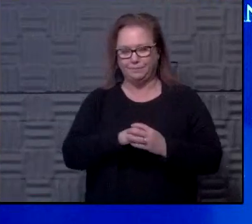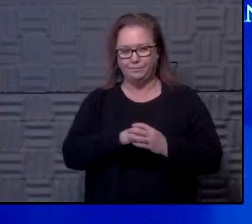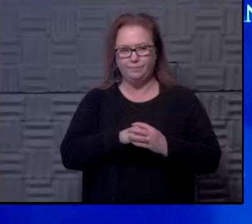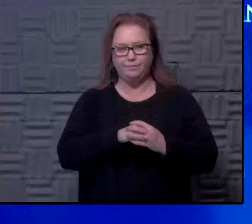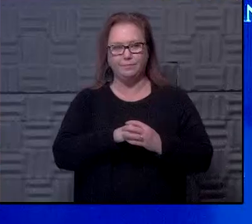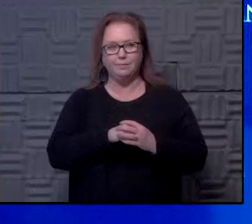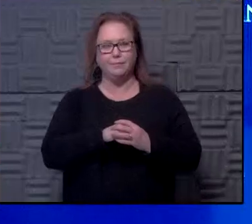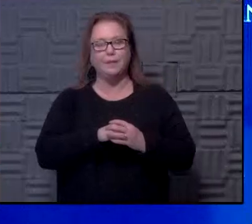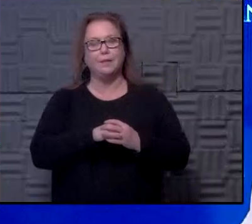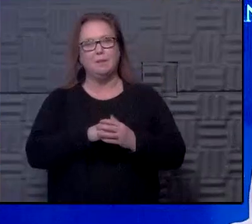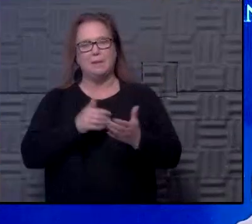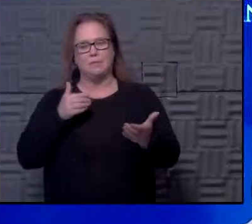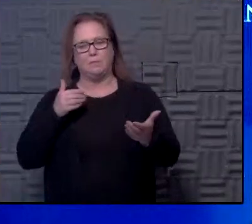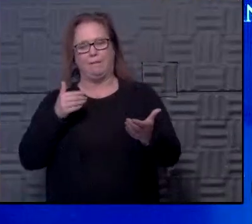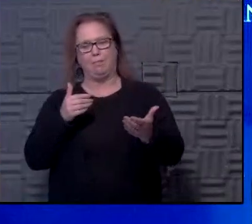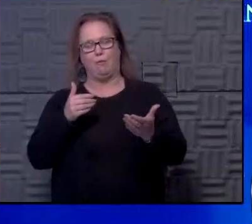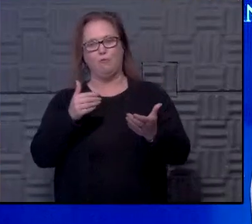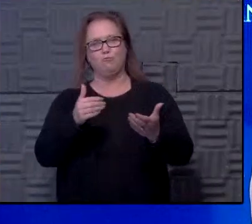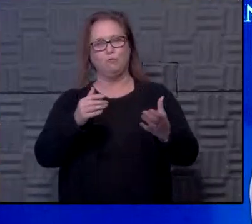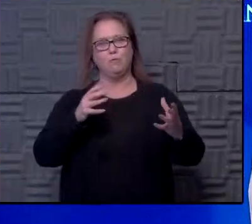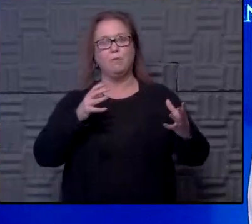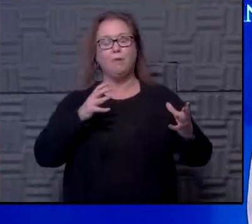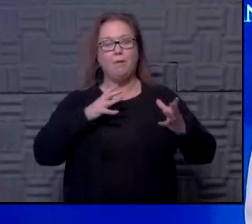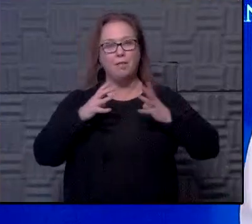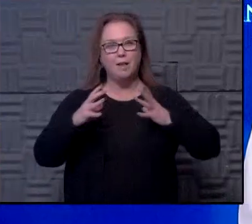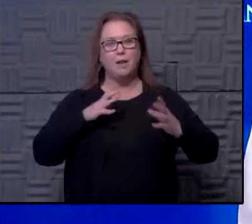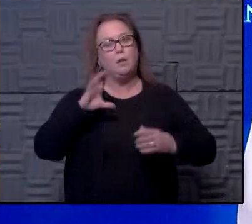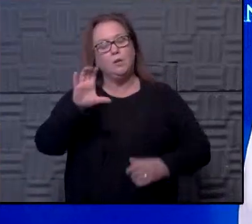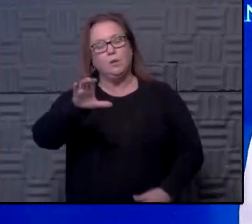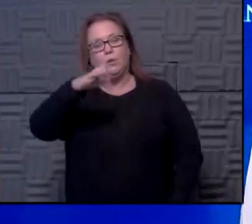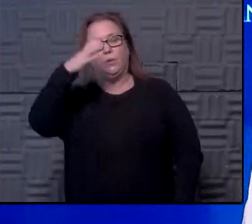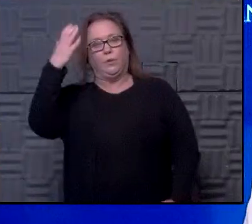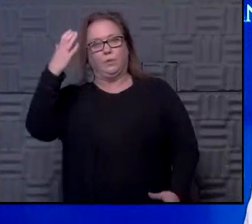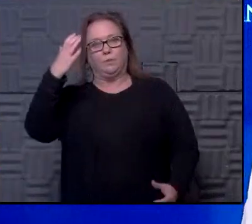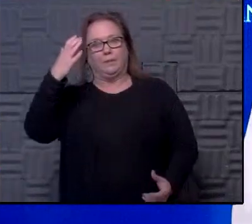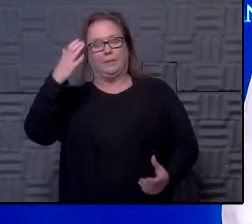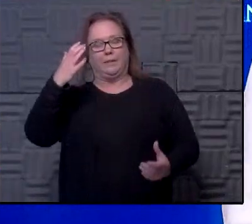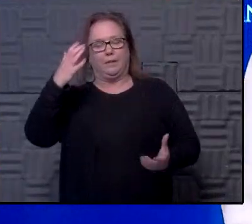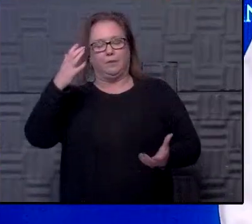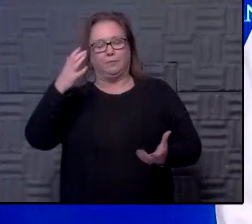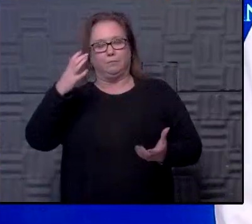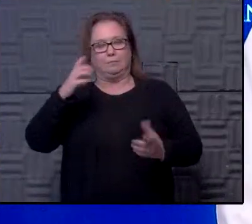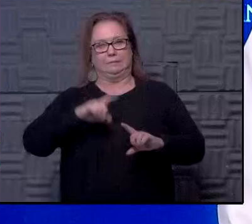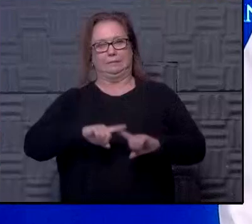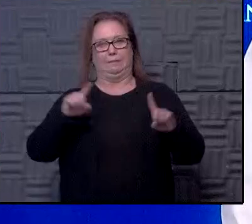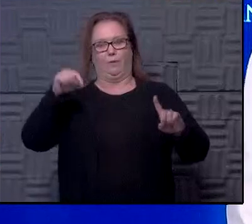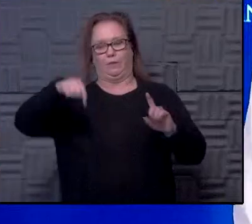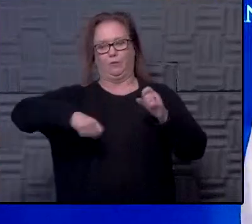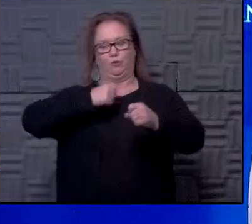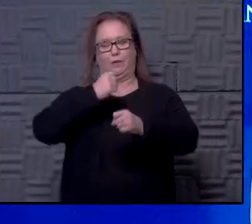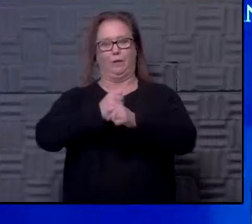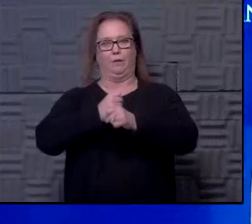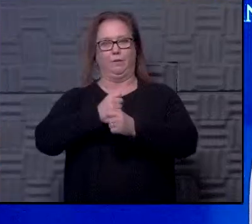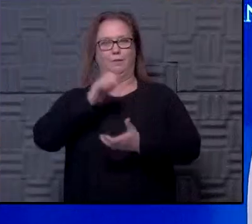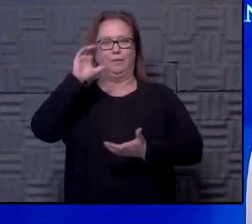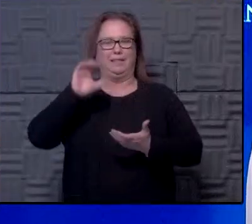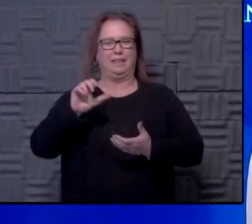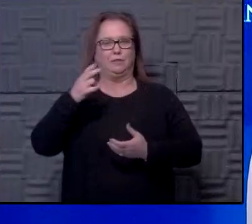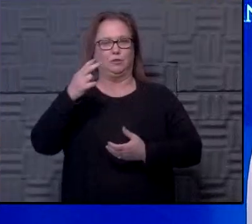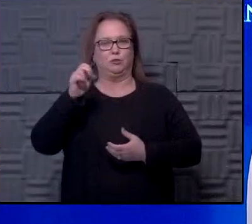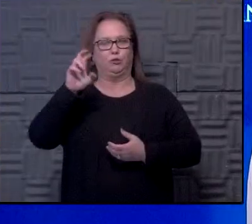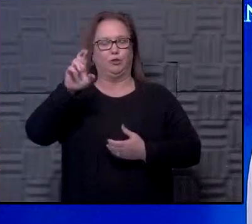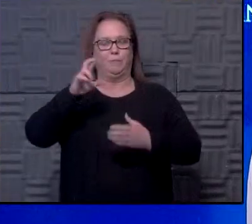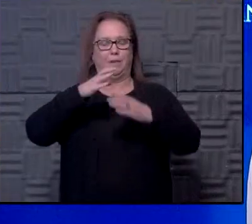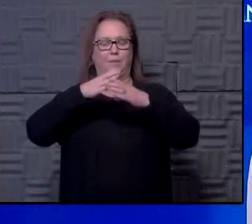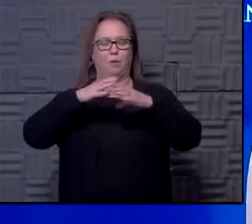But as we approach these holidays, even though Christmas may be a little softer, and holiday cheer may be a